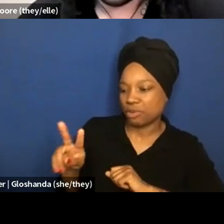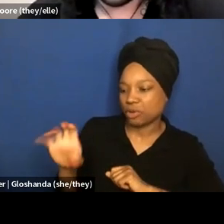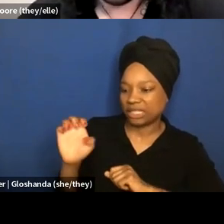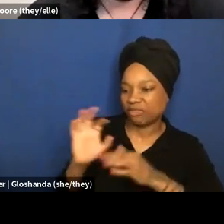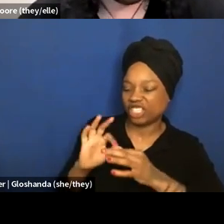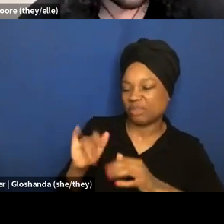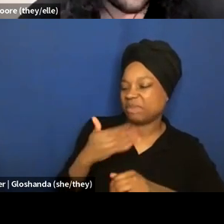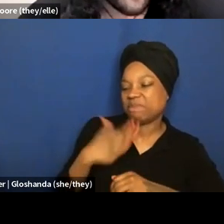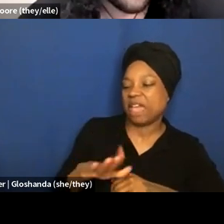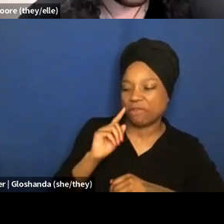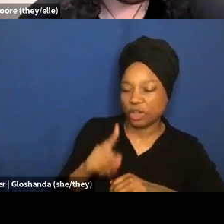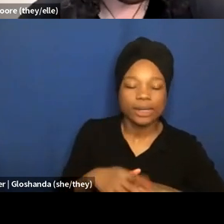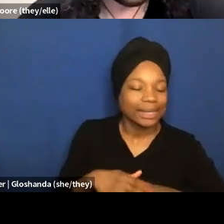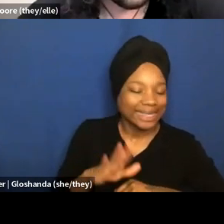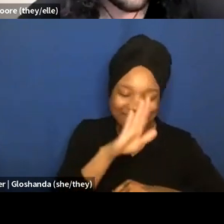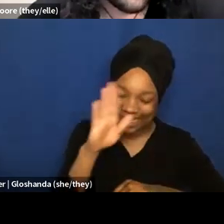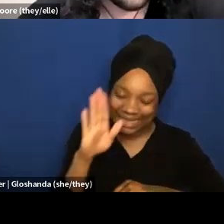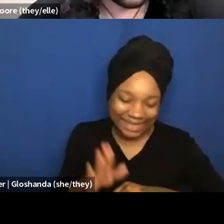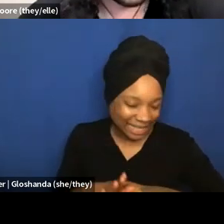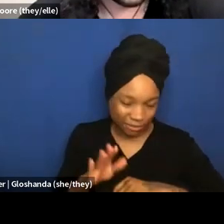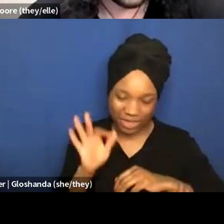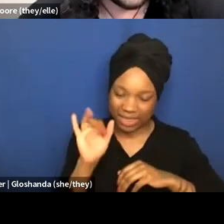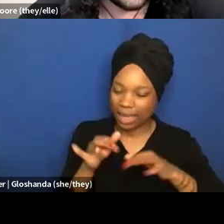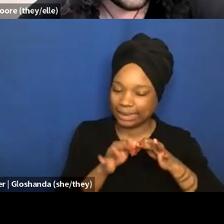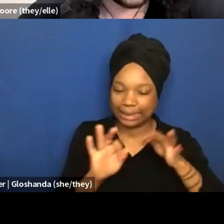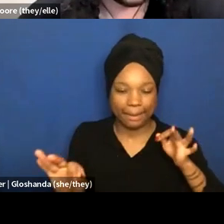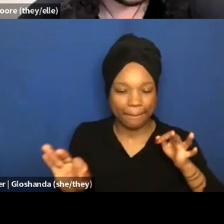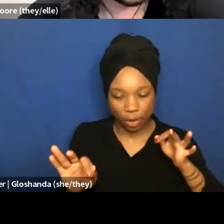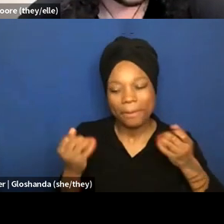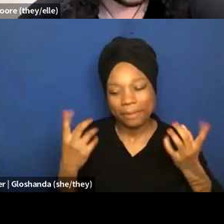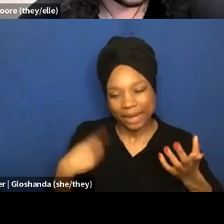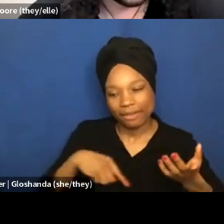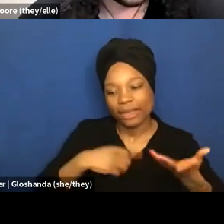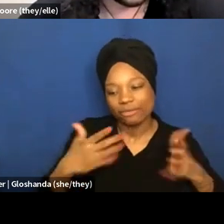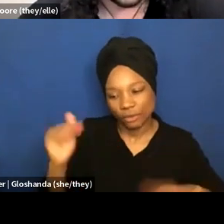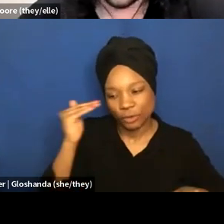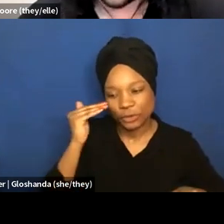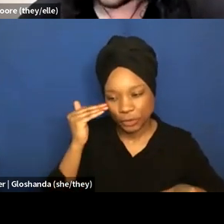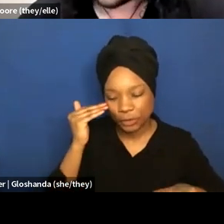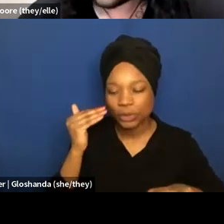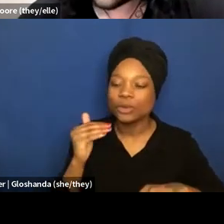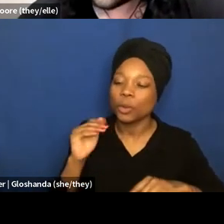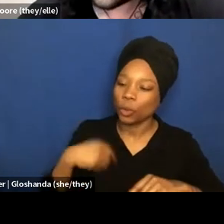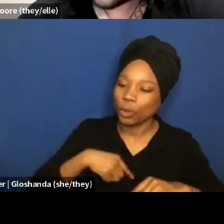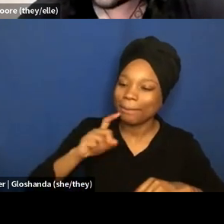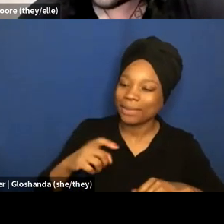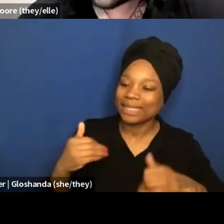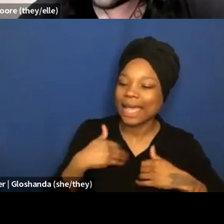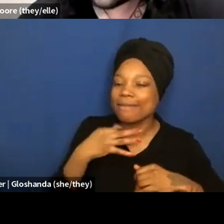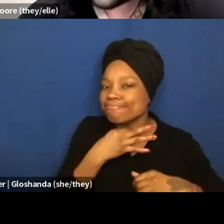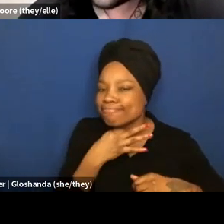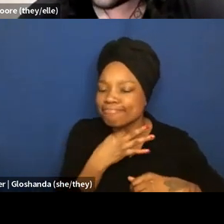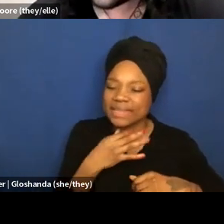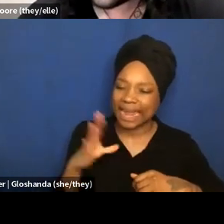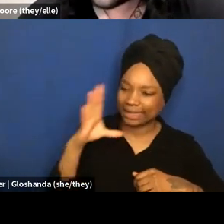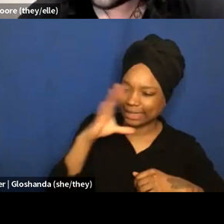as simple as just leave, as many of us know. And so moving with that curiosity and assumption of this somehow works for you,